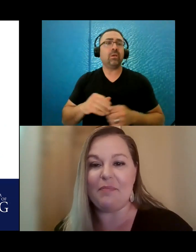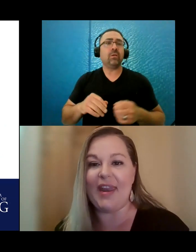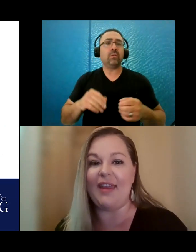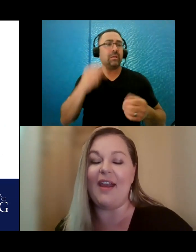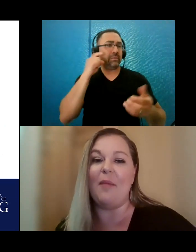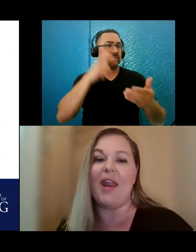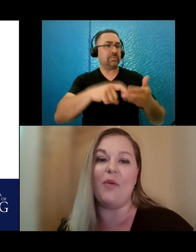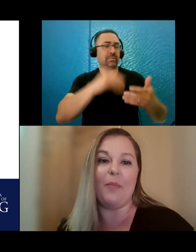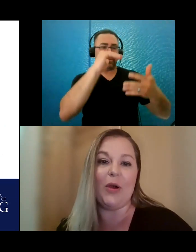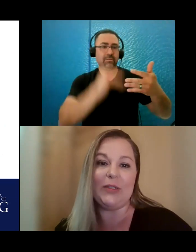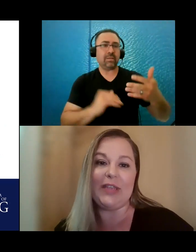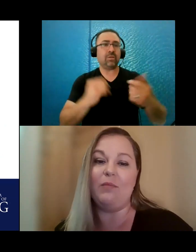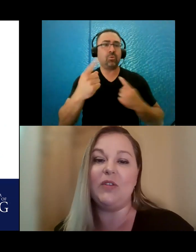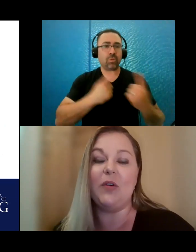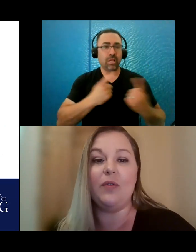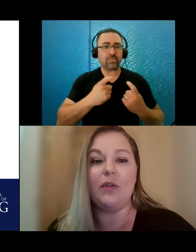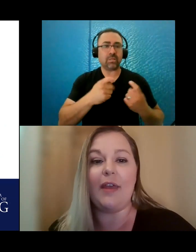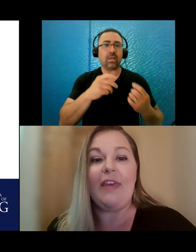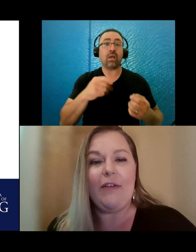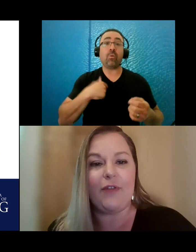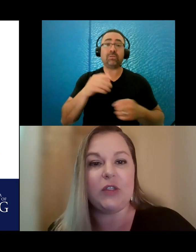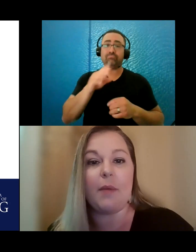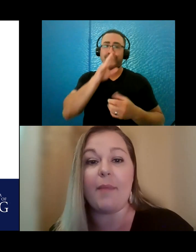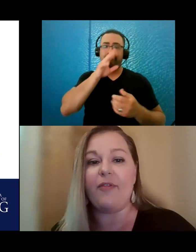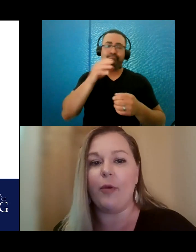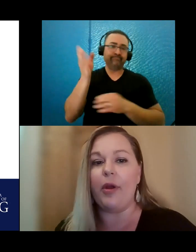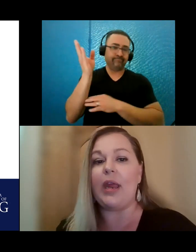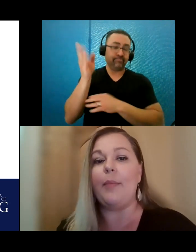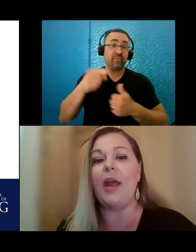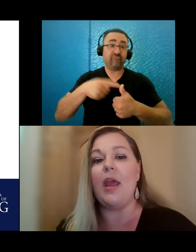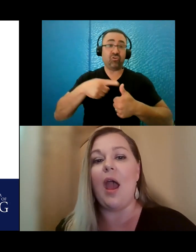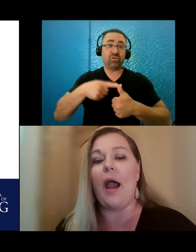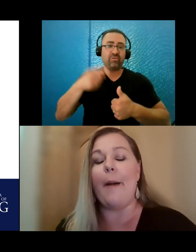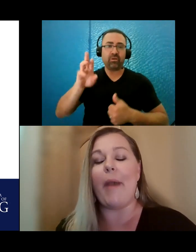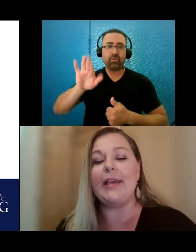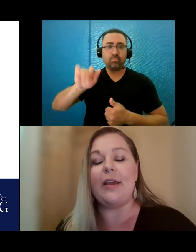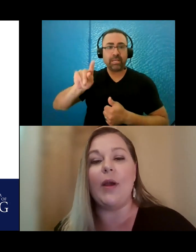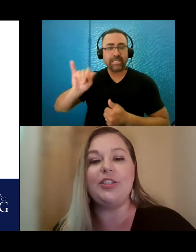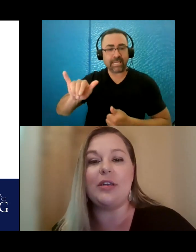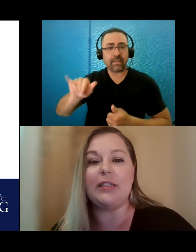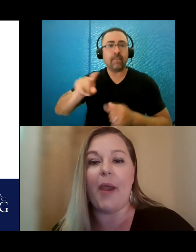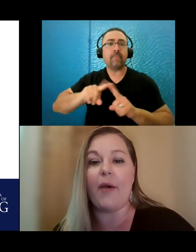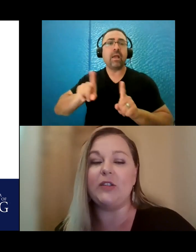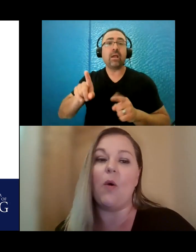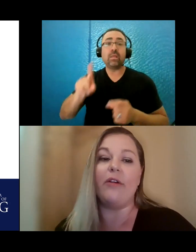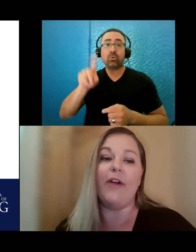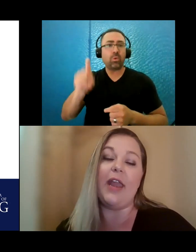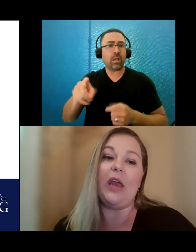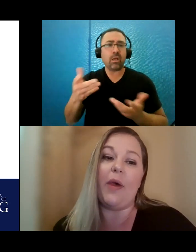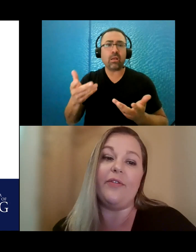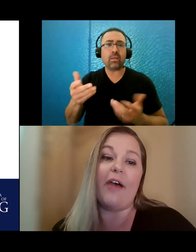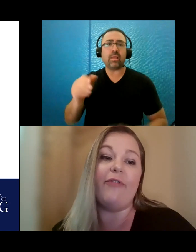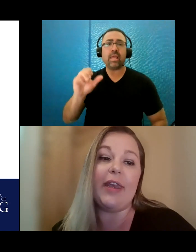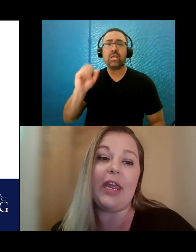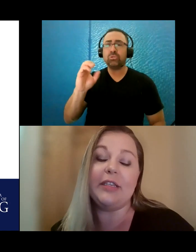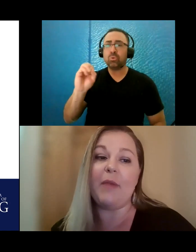that were submitted, and I want to pose them. So I think the first one might be for Brittany, but the question is about SOR funding